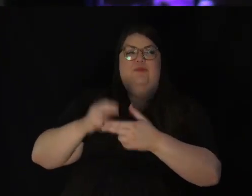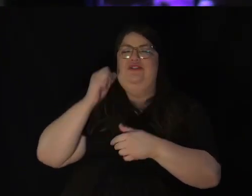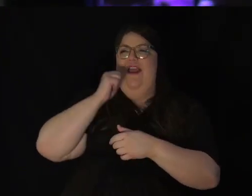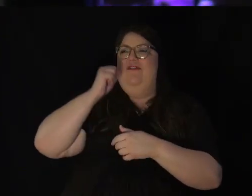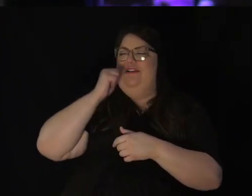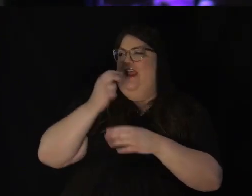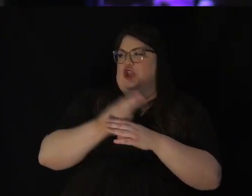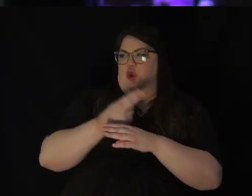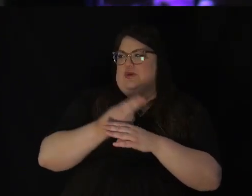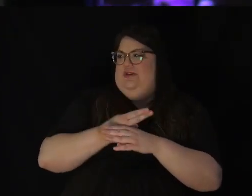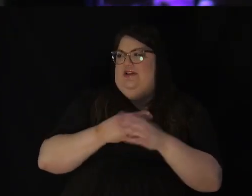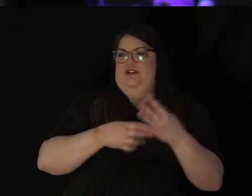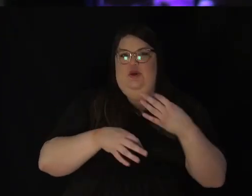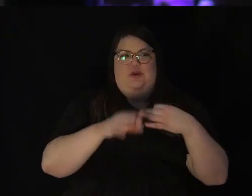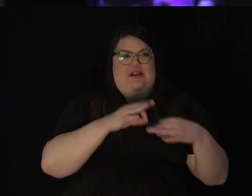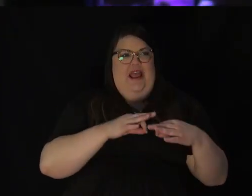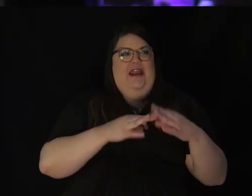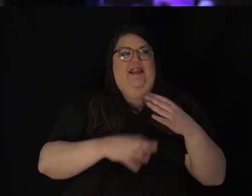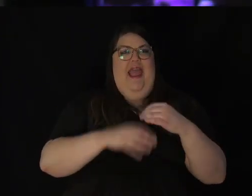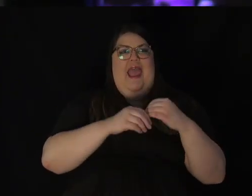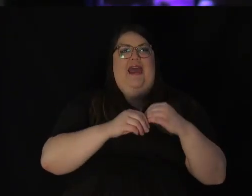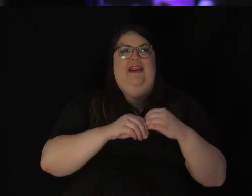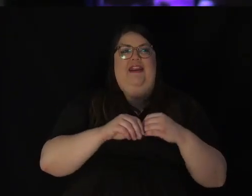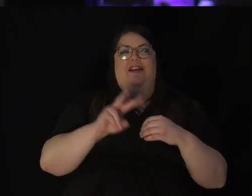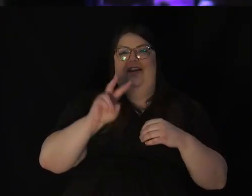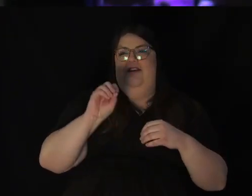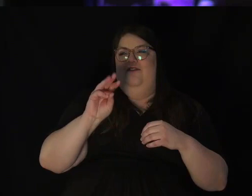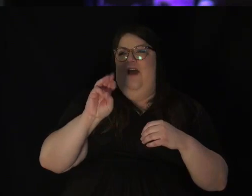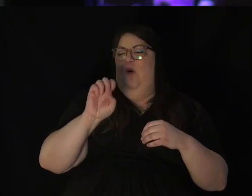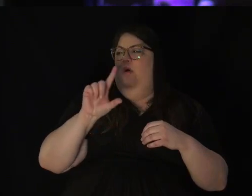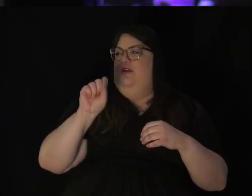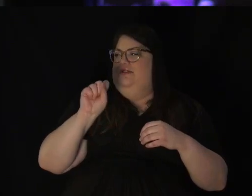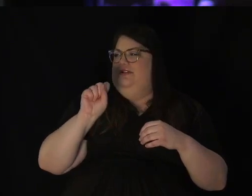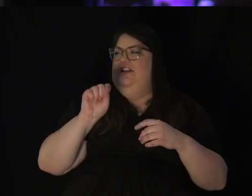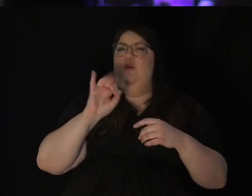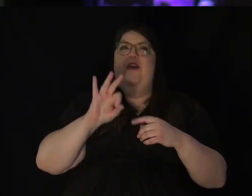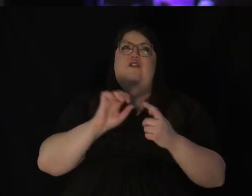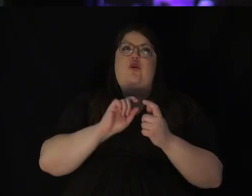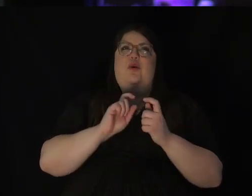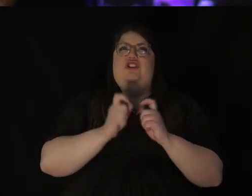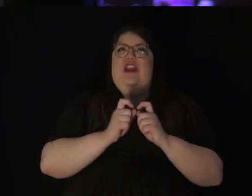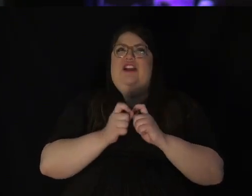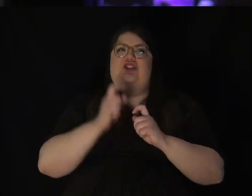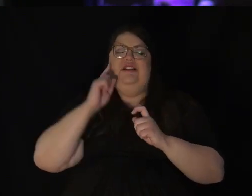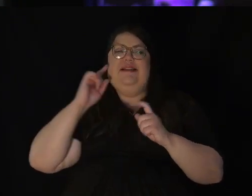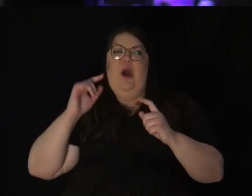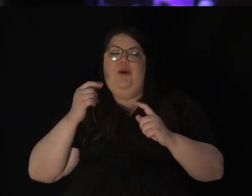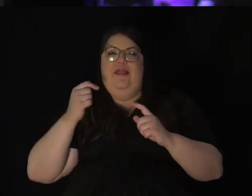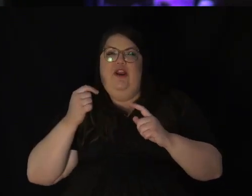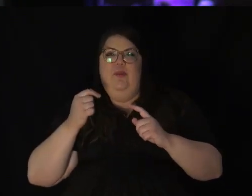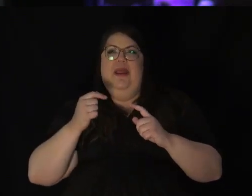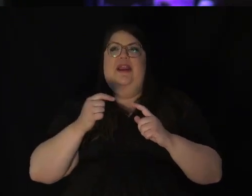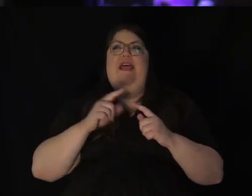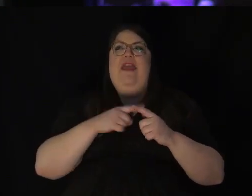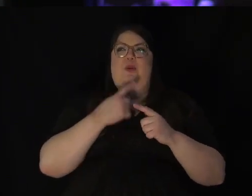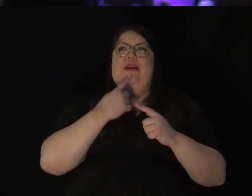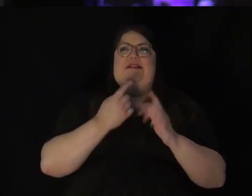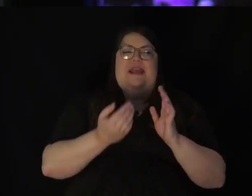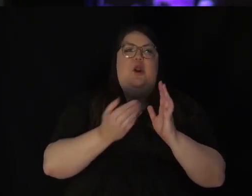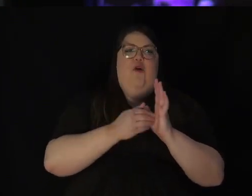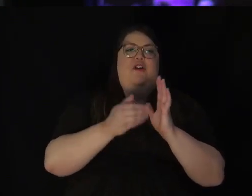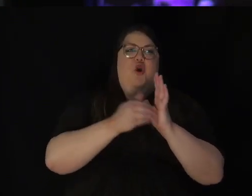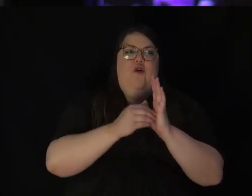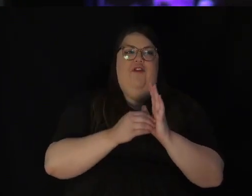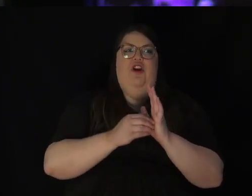So they added vowels. It was like, well, if we add vowels and kind of change the sound just a little bit, it's okay to say over and over for common